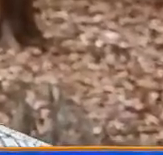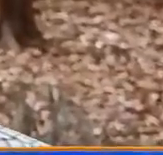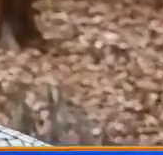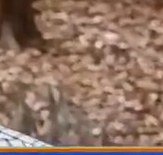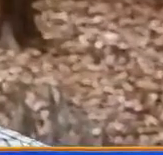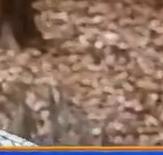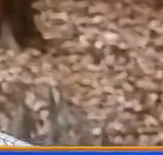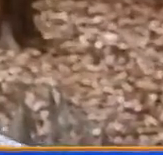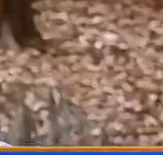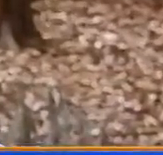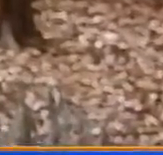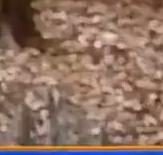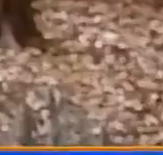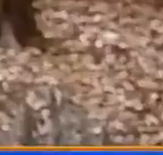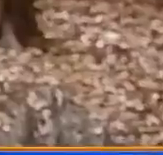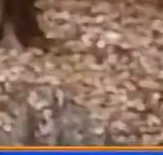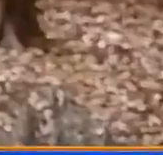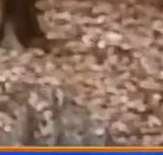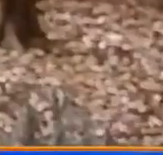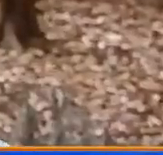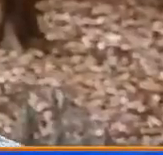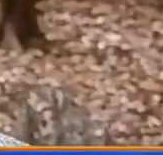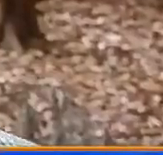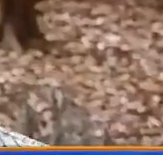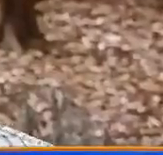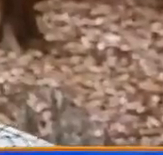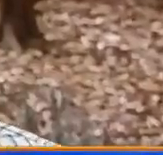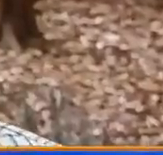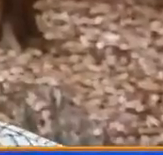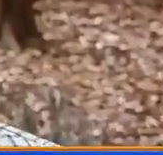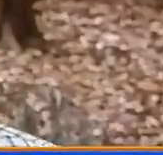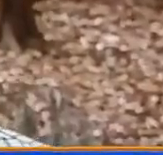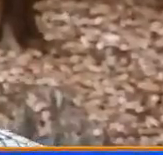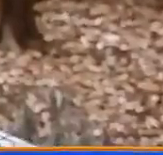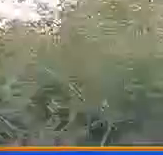yetu, ikiongozwa na Ruto, itusaidia na wildlife.